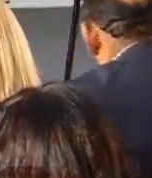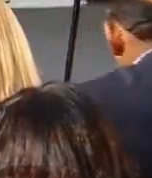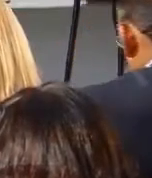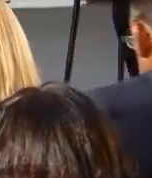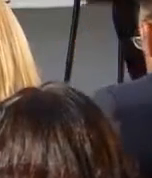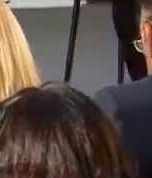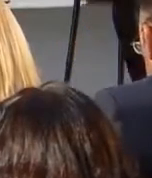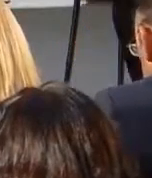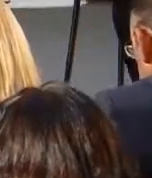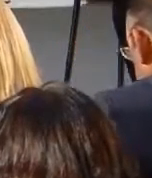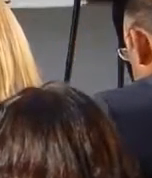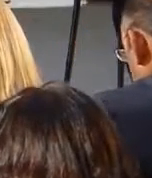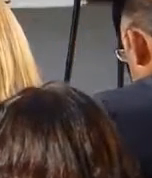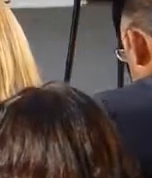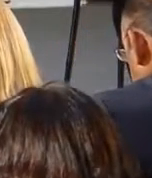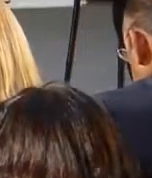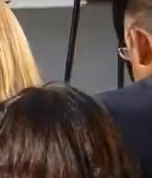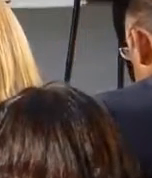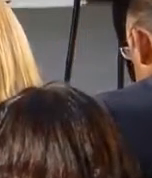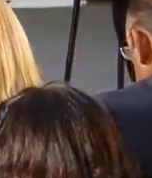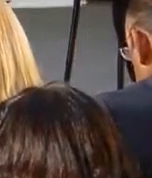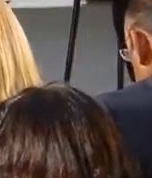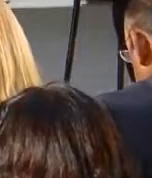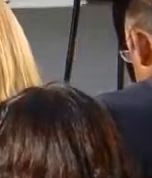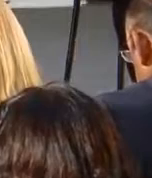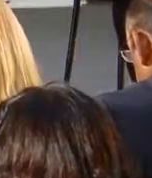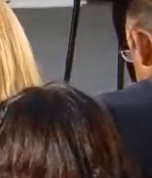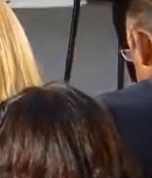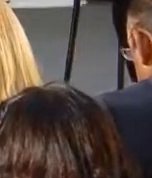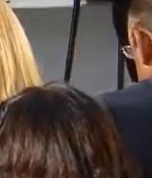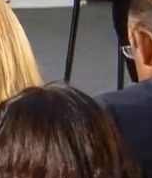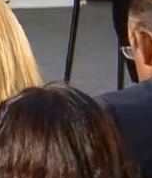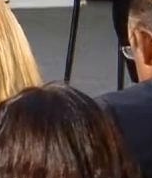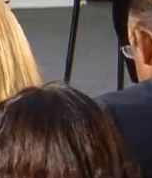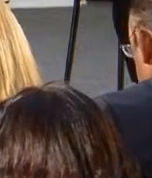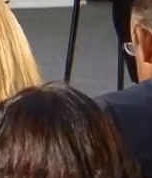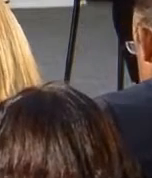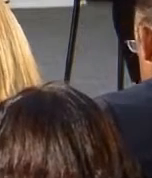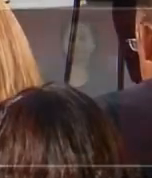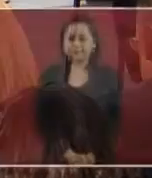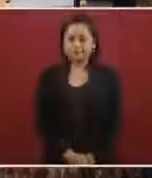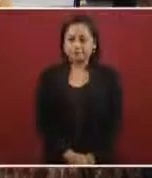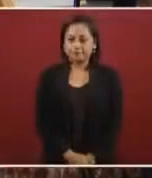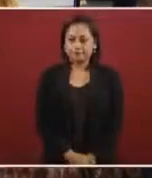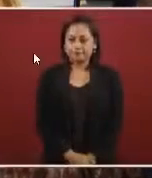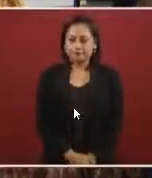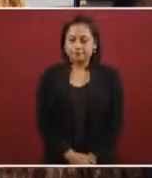para aumentar or impuestos. motive to increase taxes.